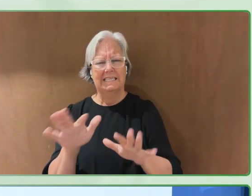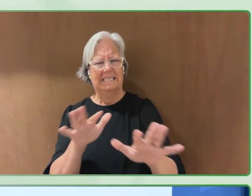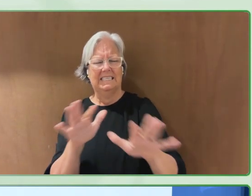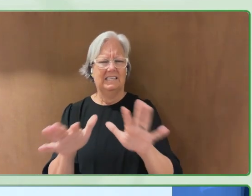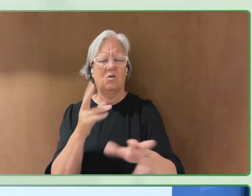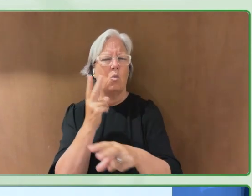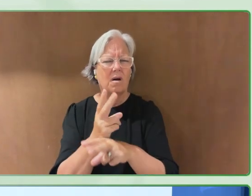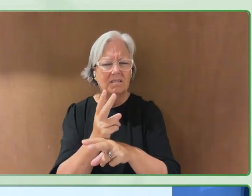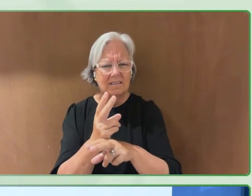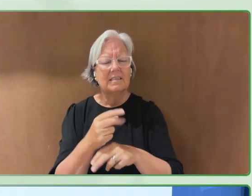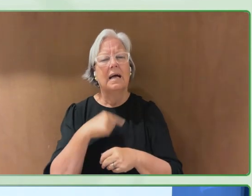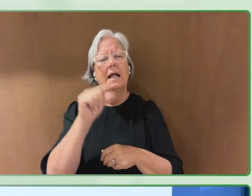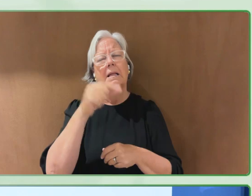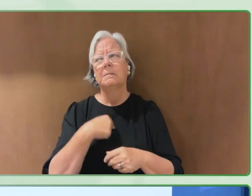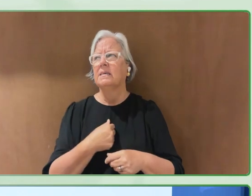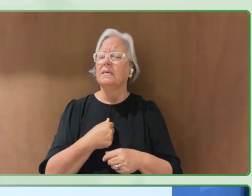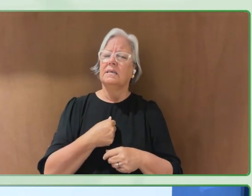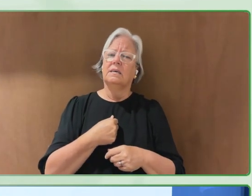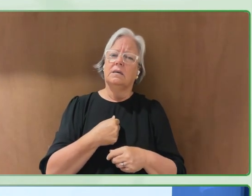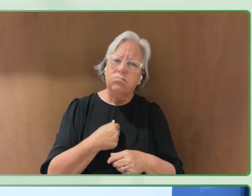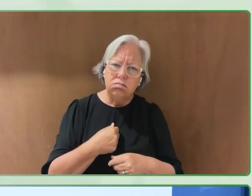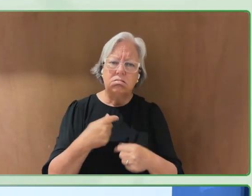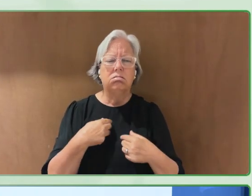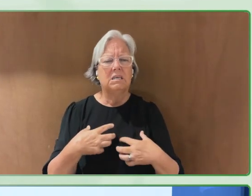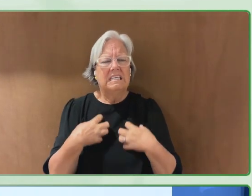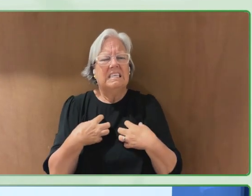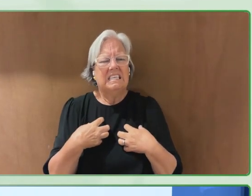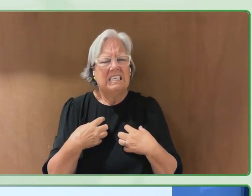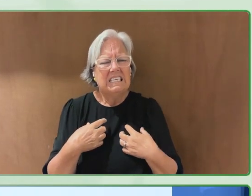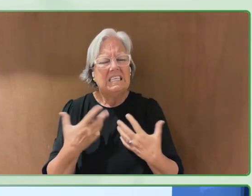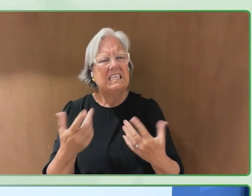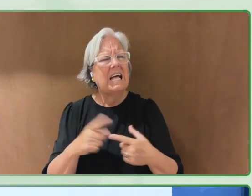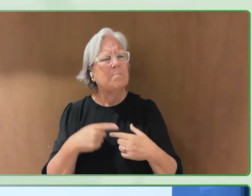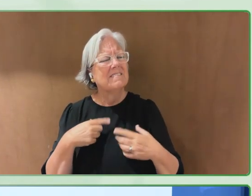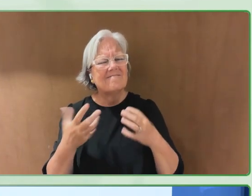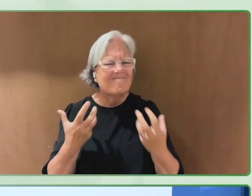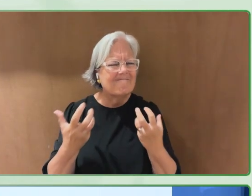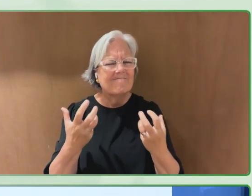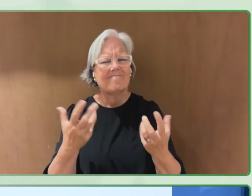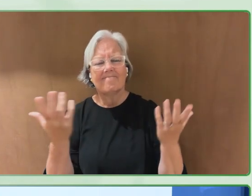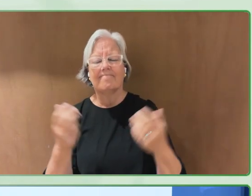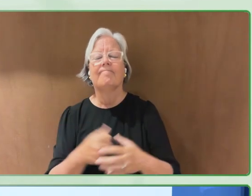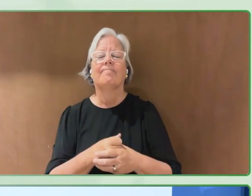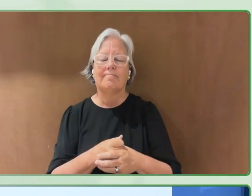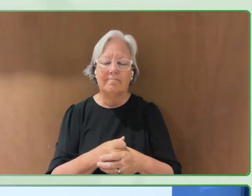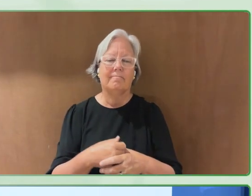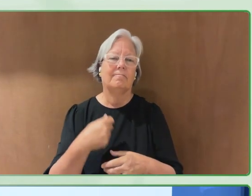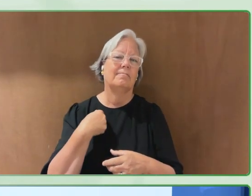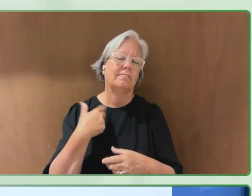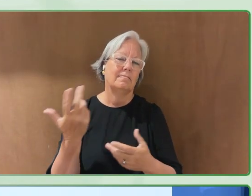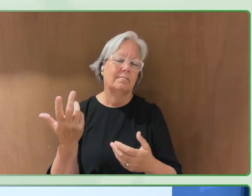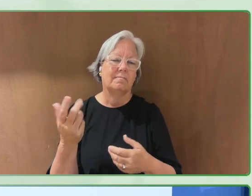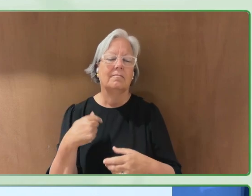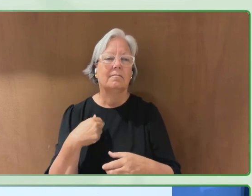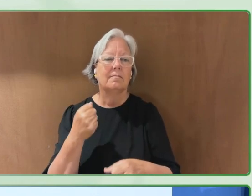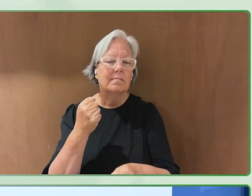frustrated and excluded from the society. So I started to work in Humanos 3D.